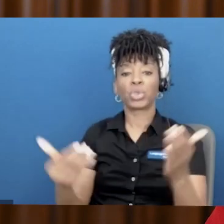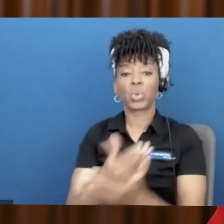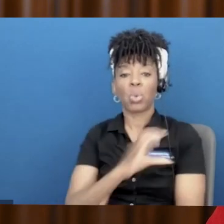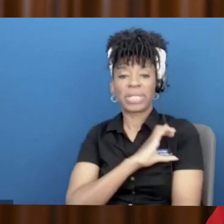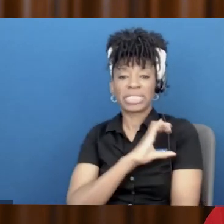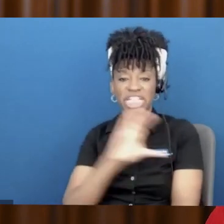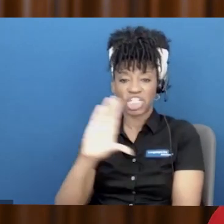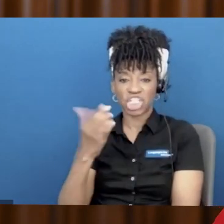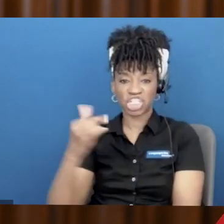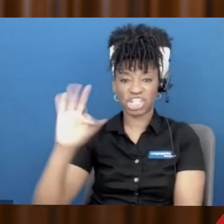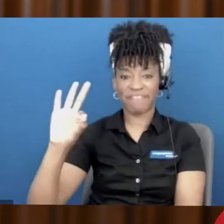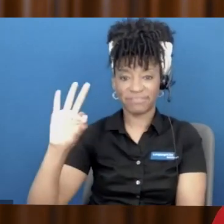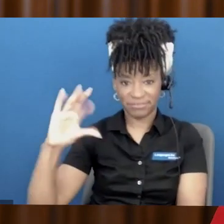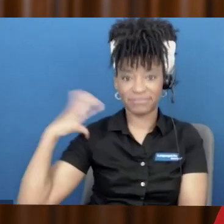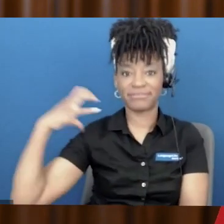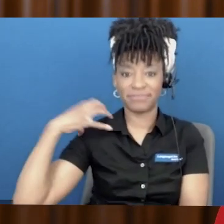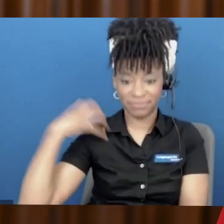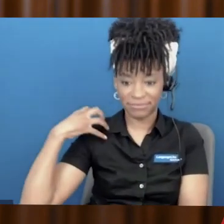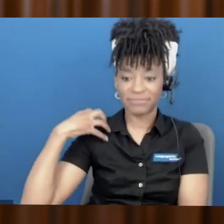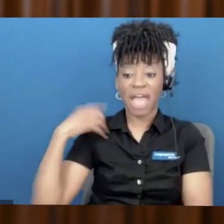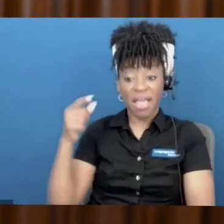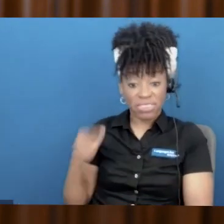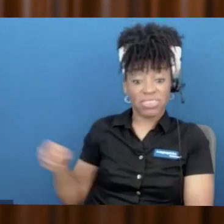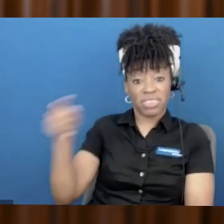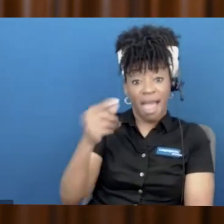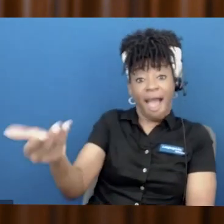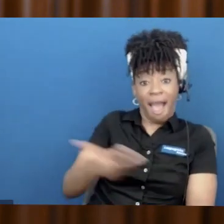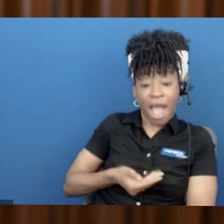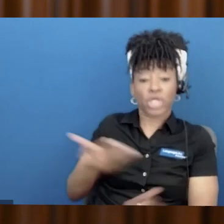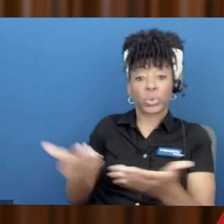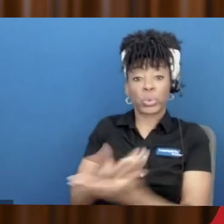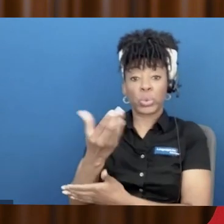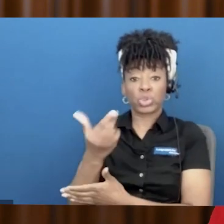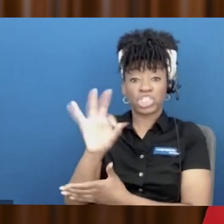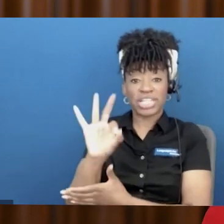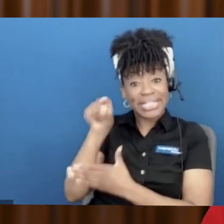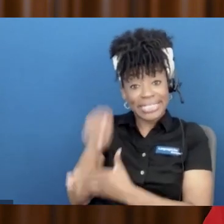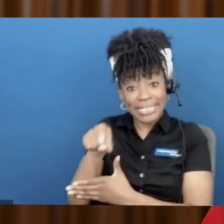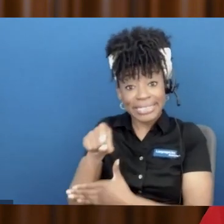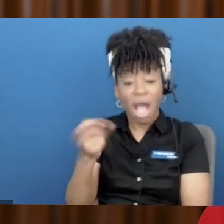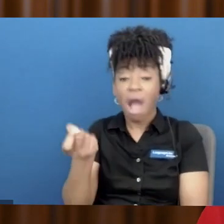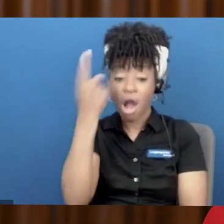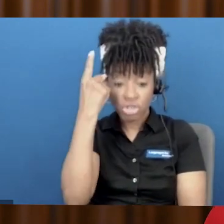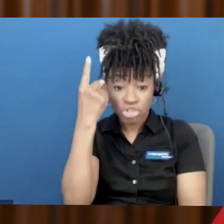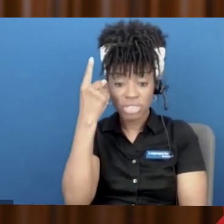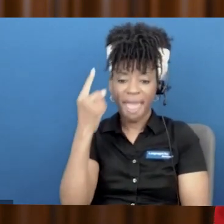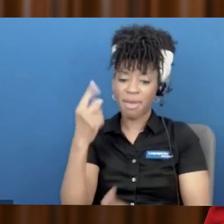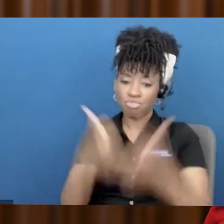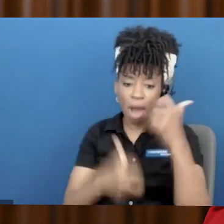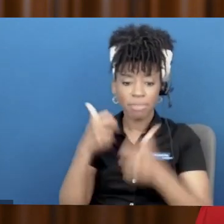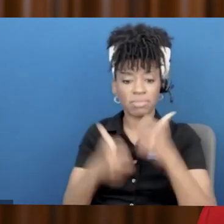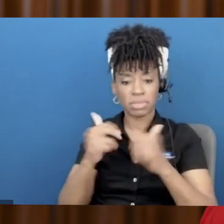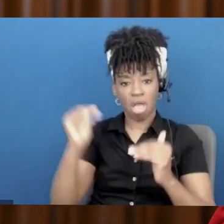values. Madison has a rare opportunity to hire a new chief who understands trauma-informed policing, who approaches